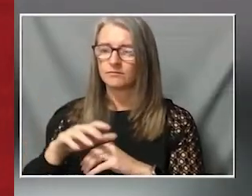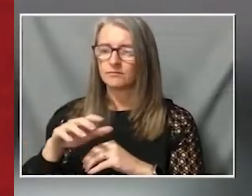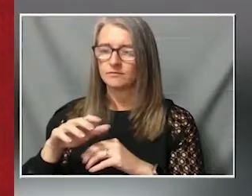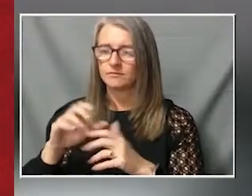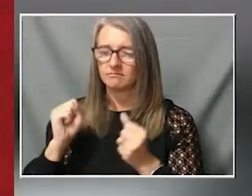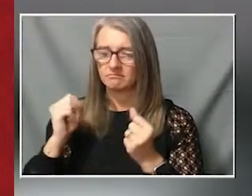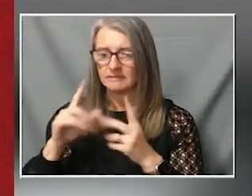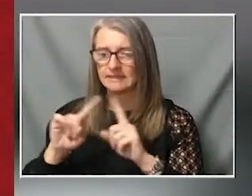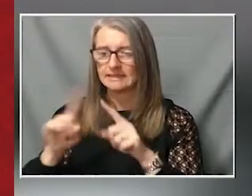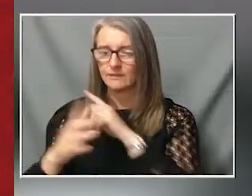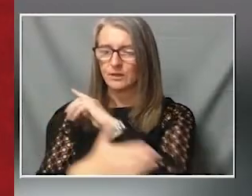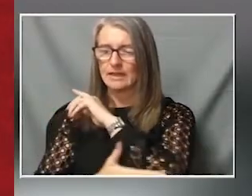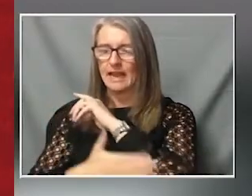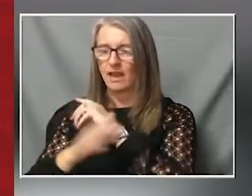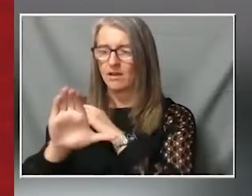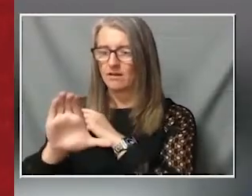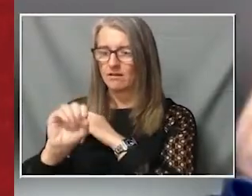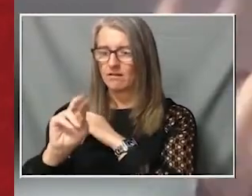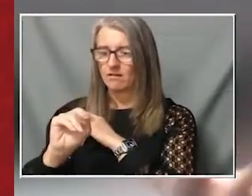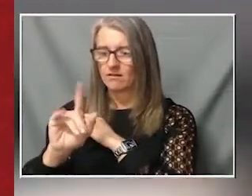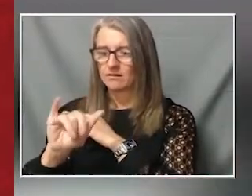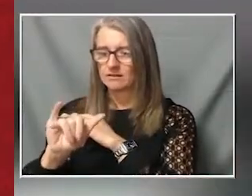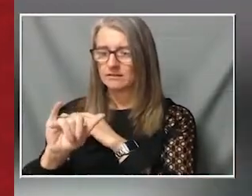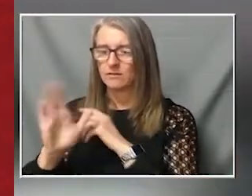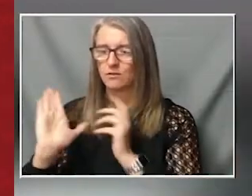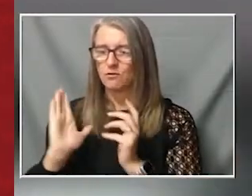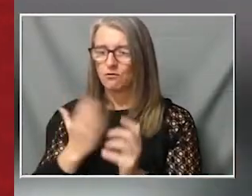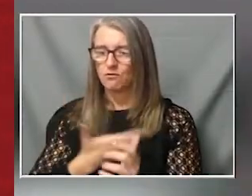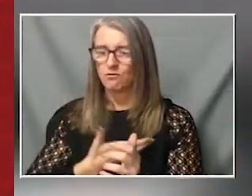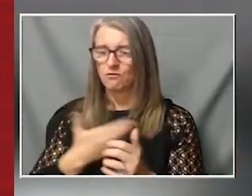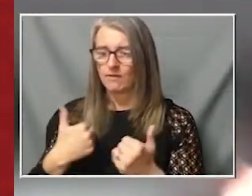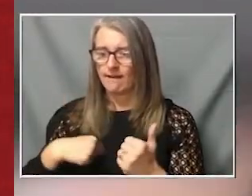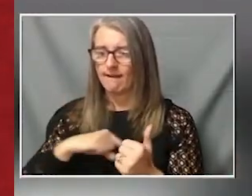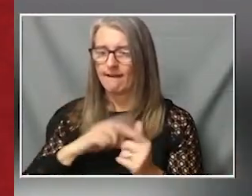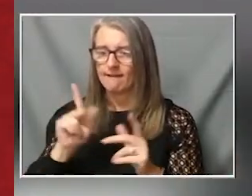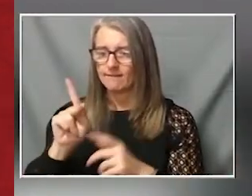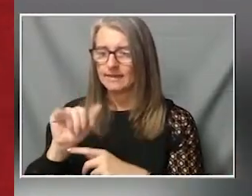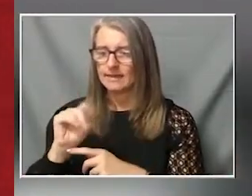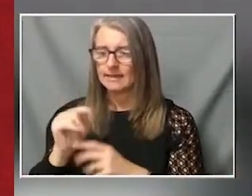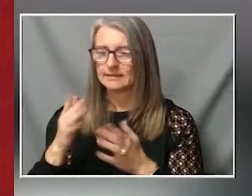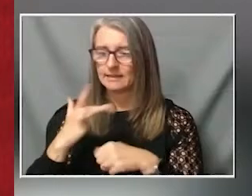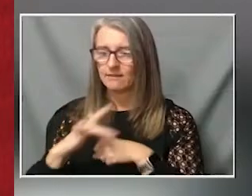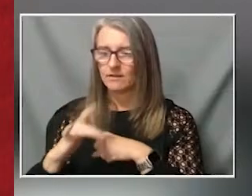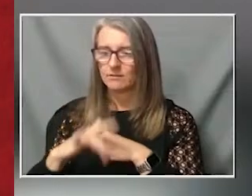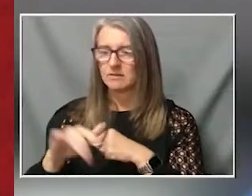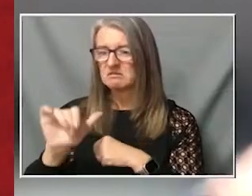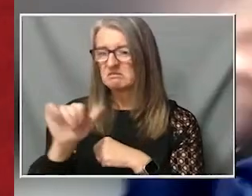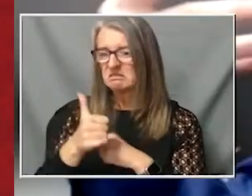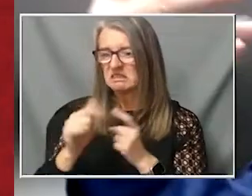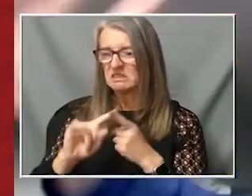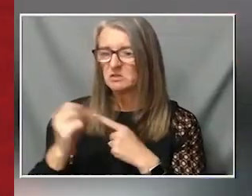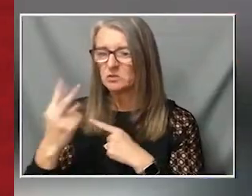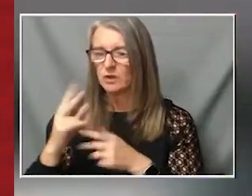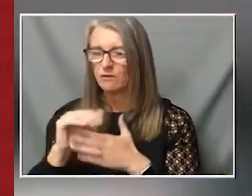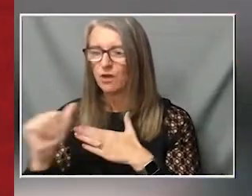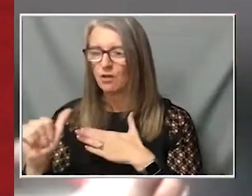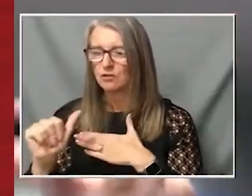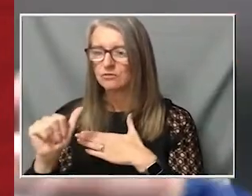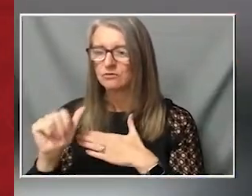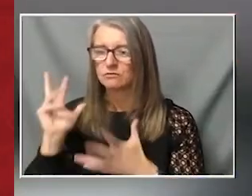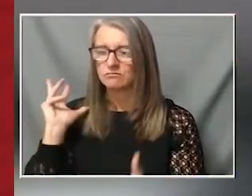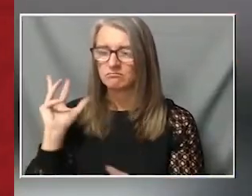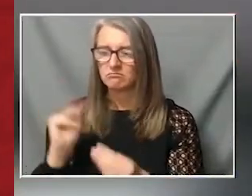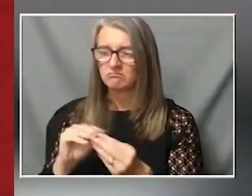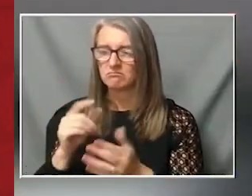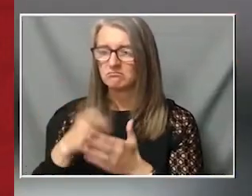Wyandotte, and Leavenworth, all in the area, all have those kits available for generally around $10 to $12. That's, again, all costs included.